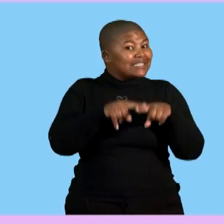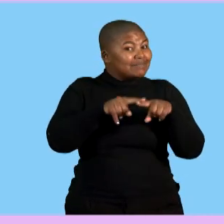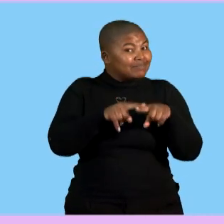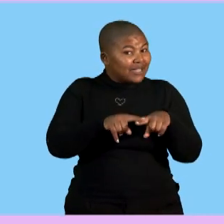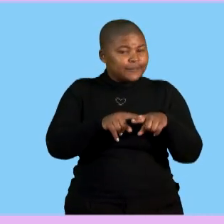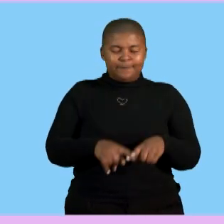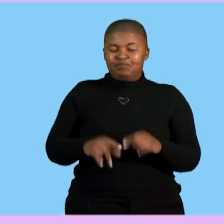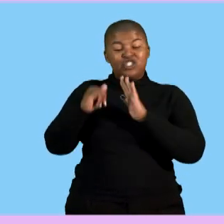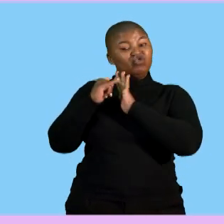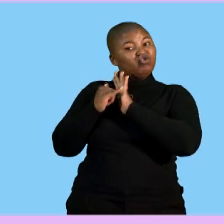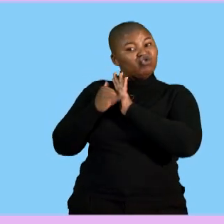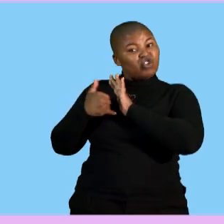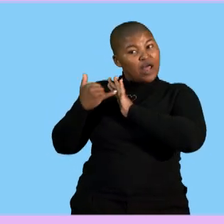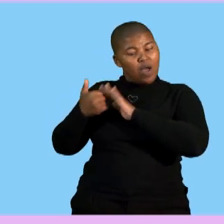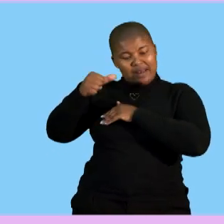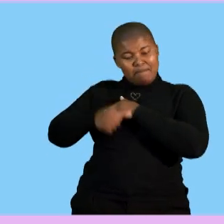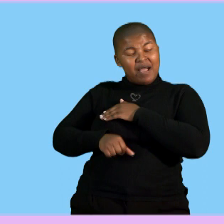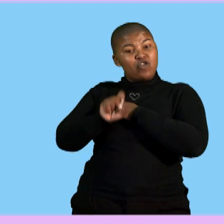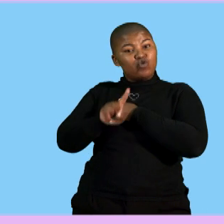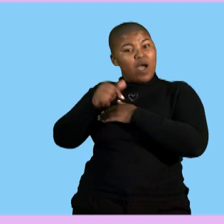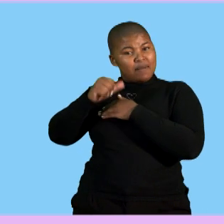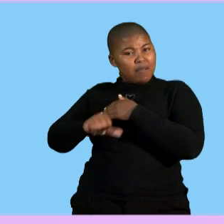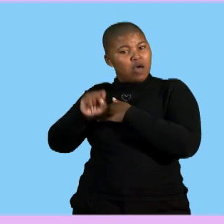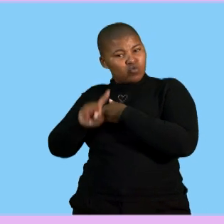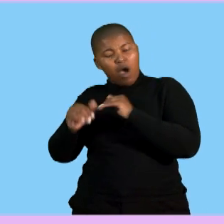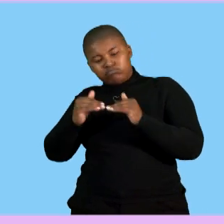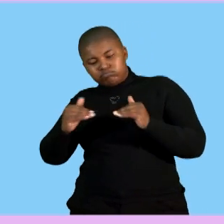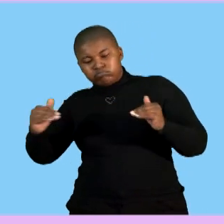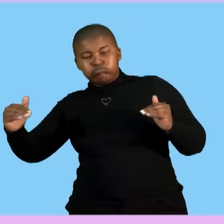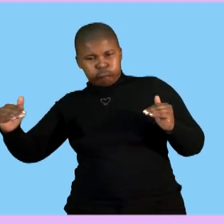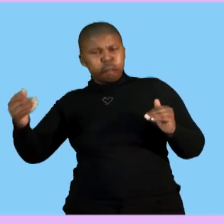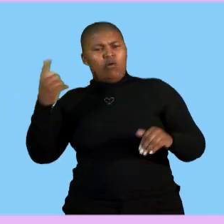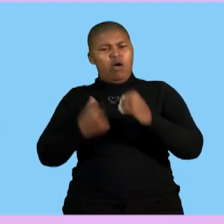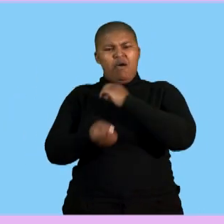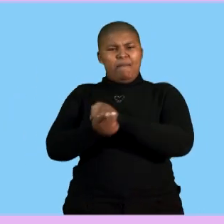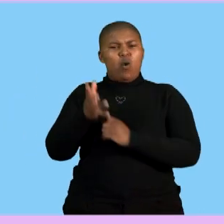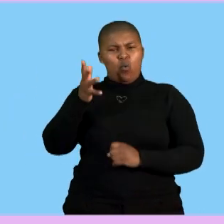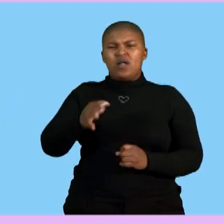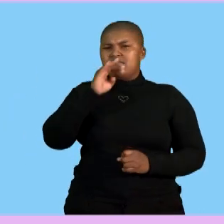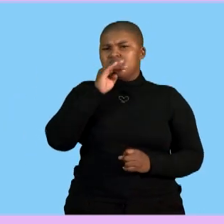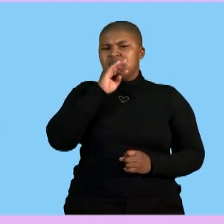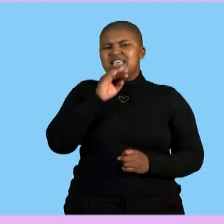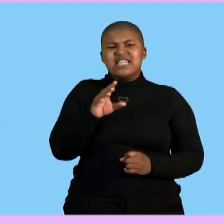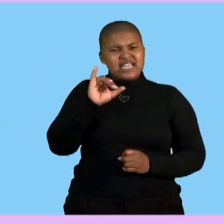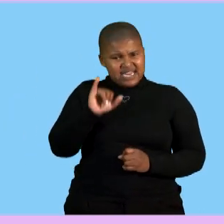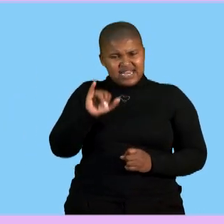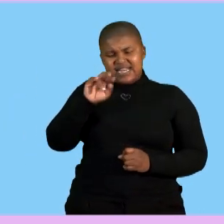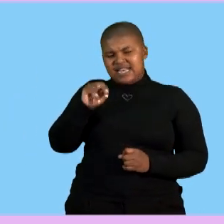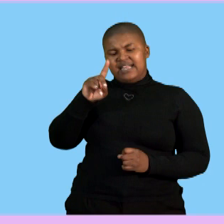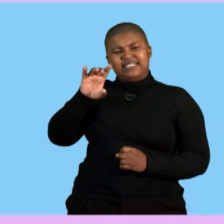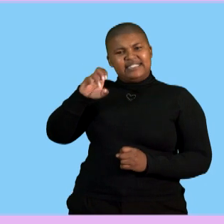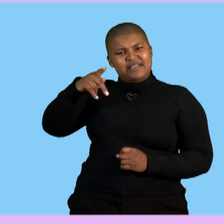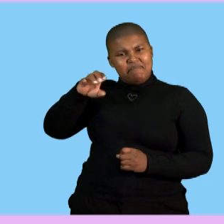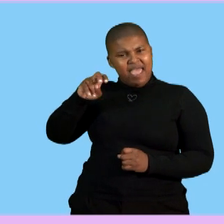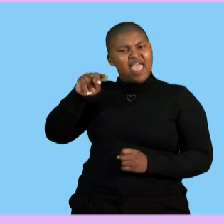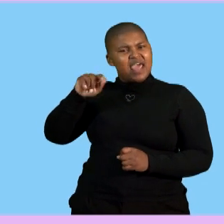of every year is independent because it's going to happen either way. But the petrol price